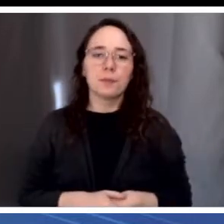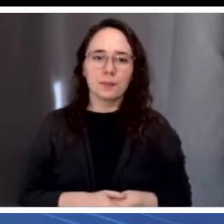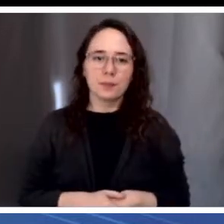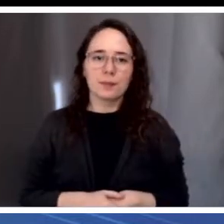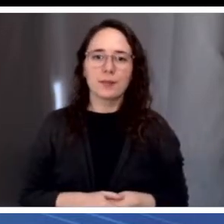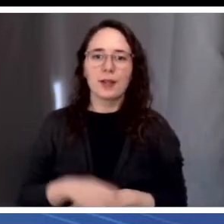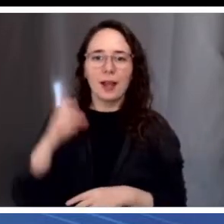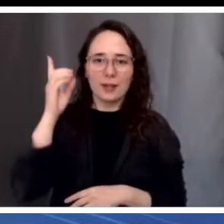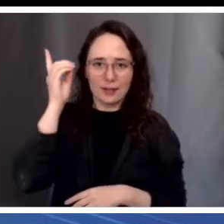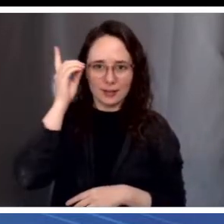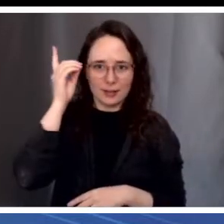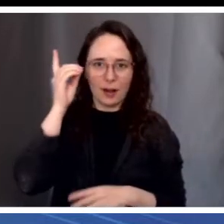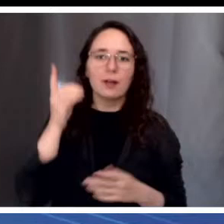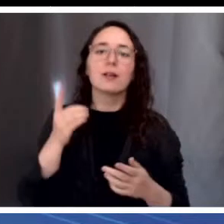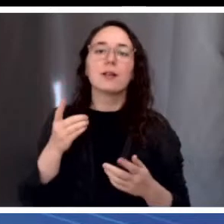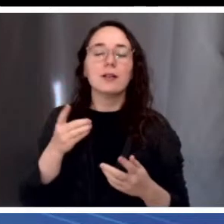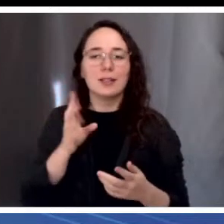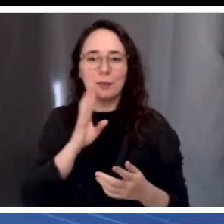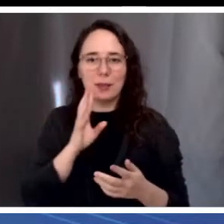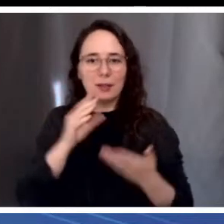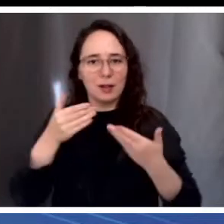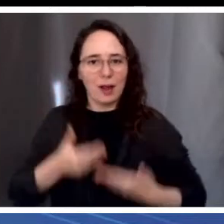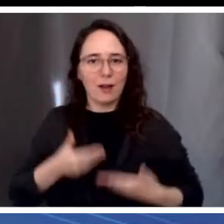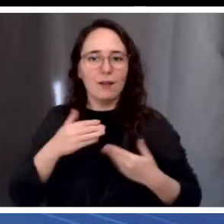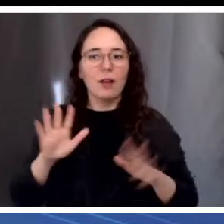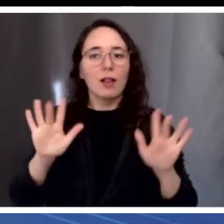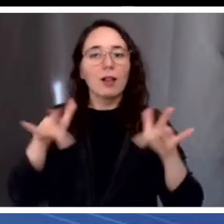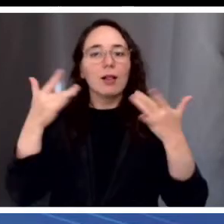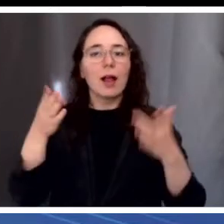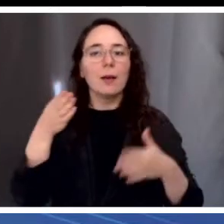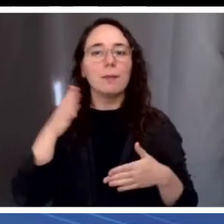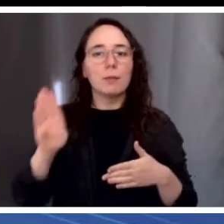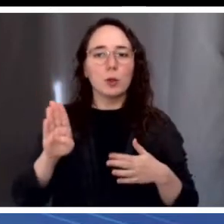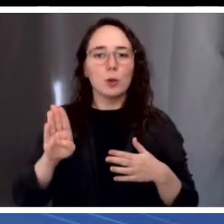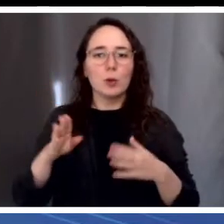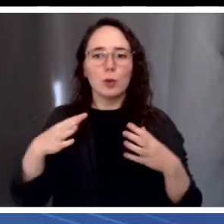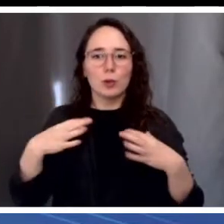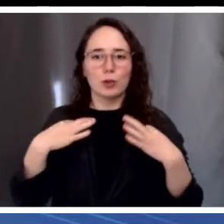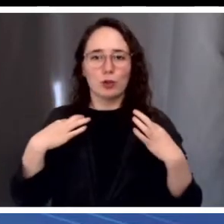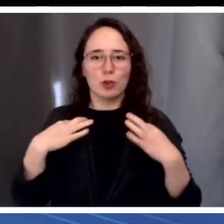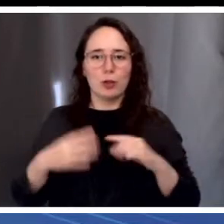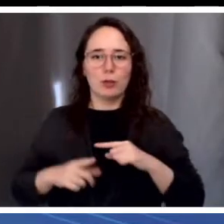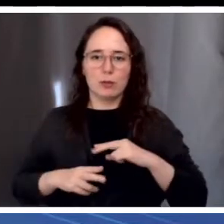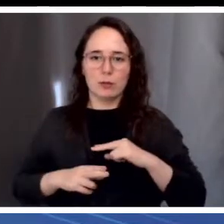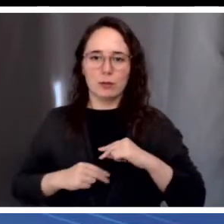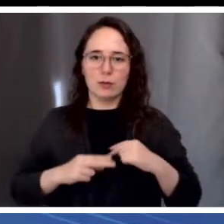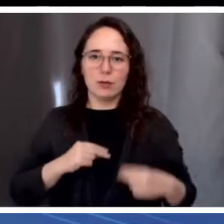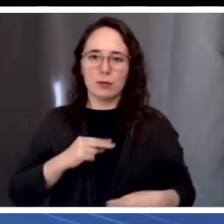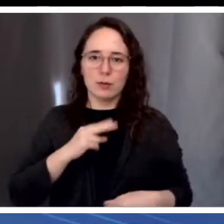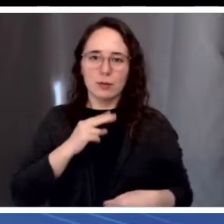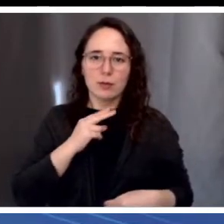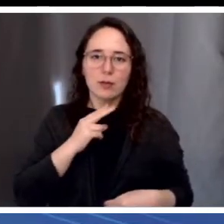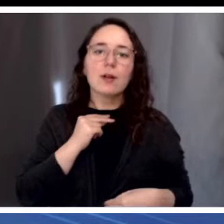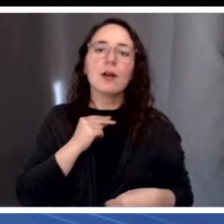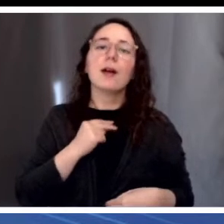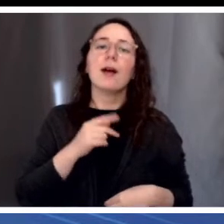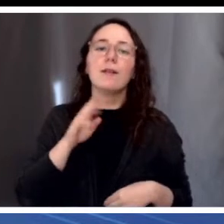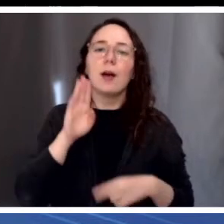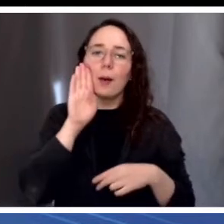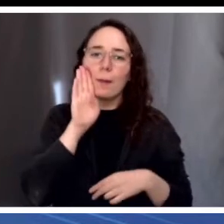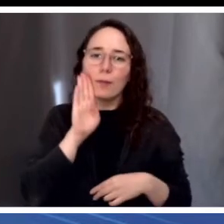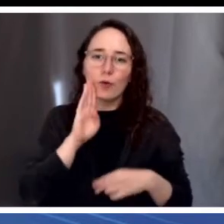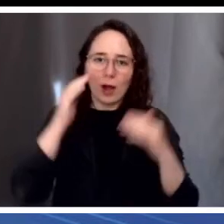wearing a light blue button-up shirt. I have short dark brown hair, a little scruff on my